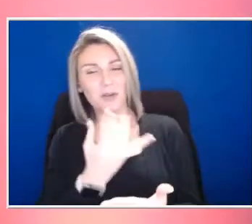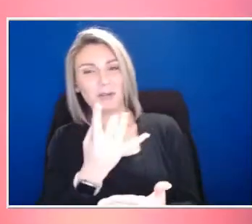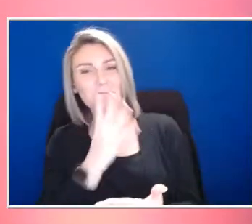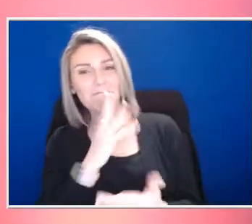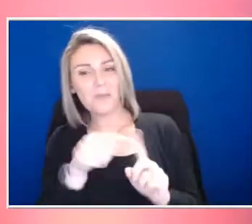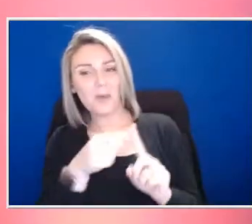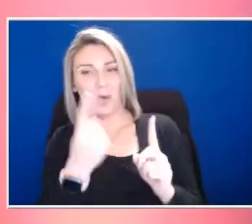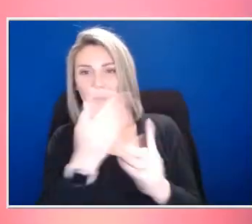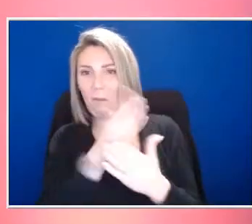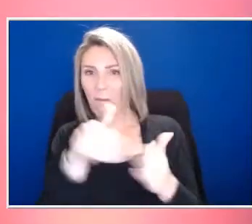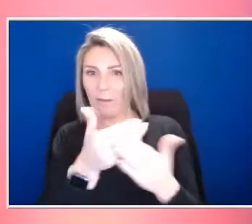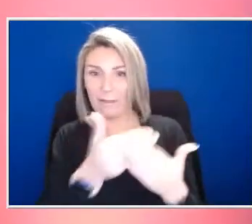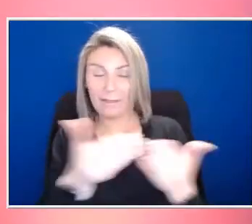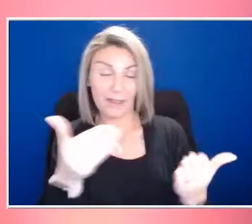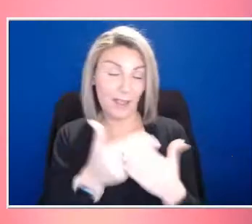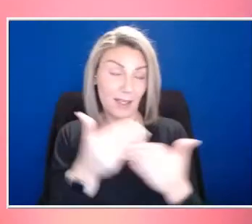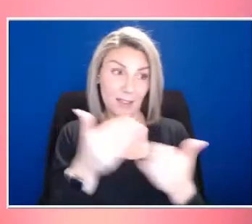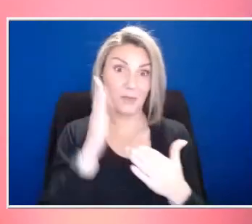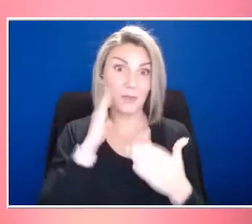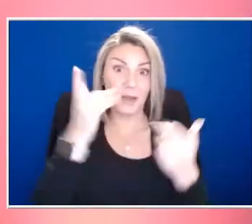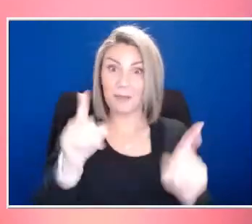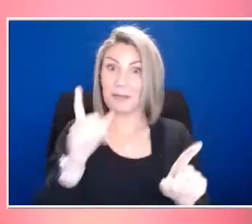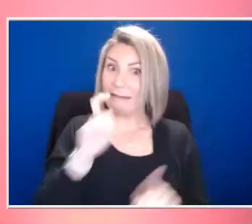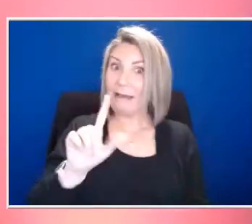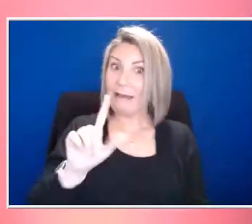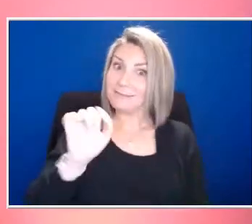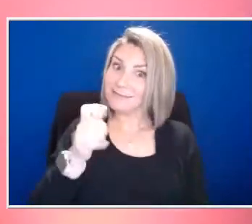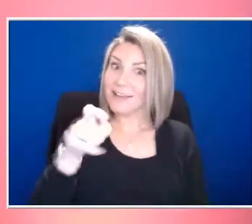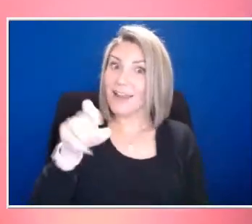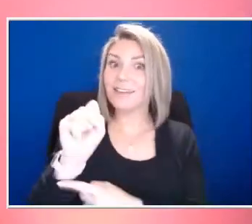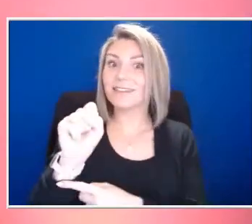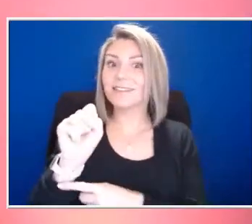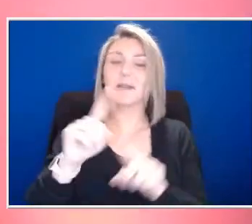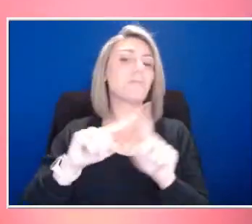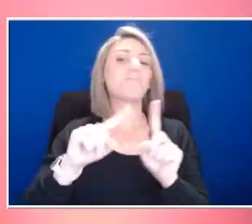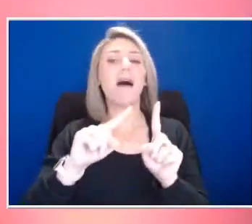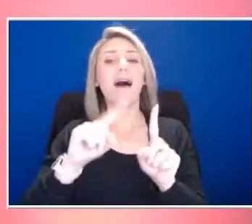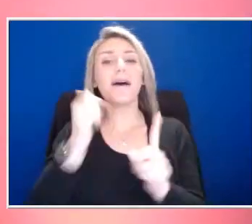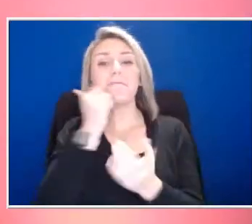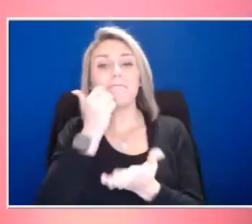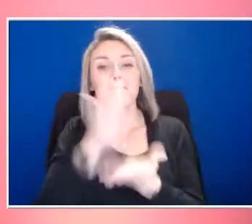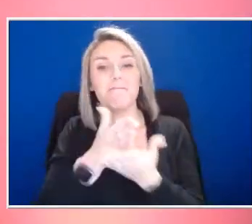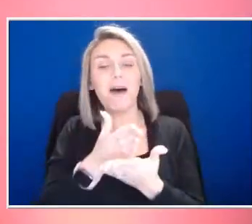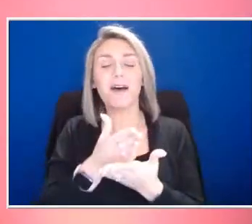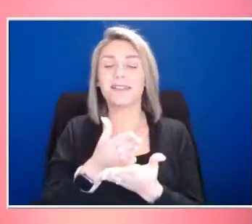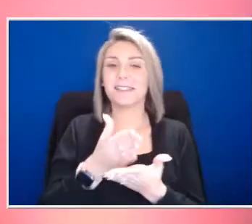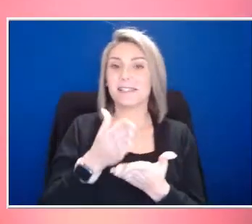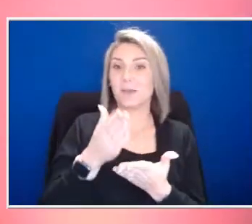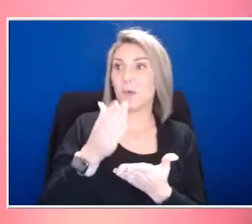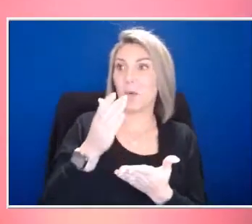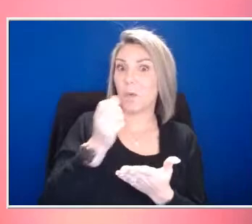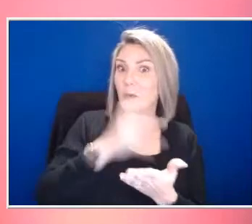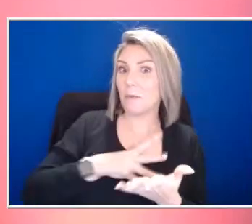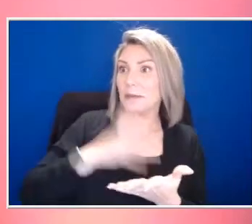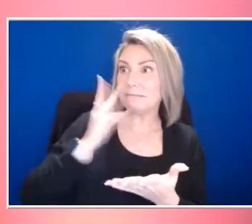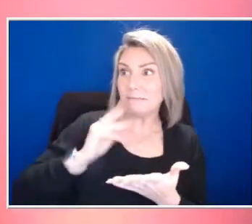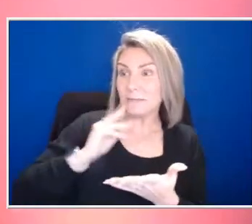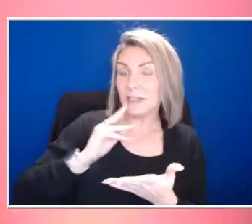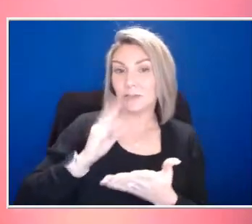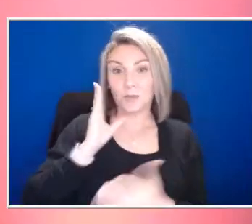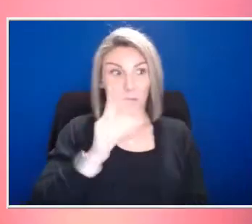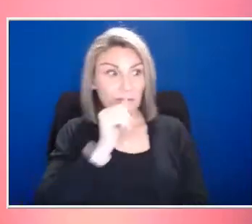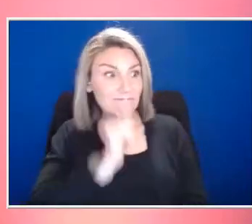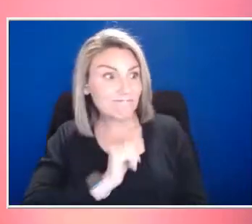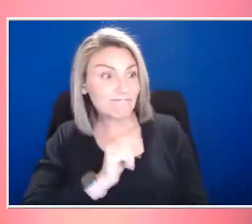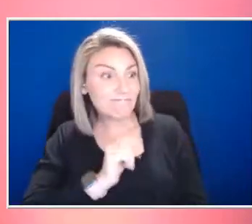and we're not talking about taxes. We're talking about menopause. And women, you've either been through it, you will go through it, or you're slogging